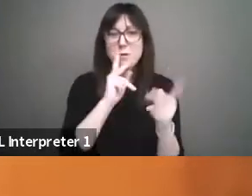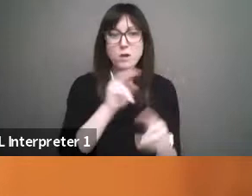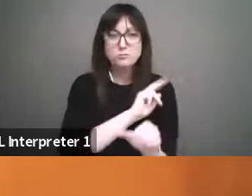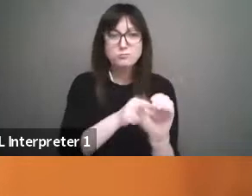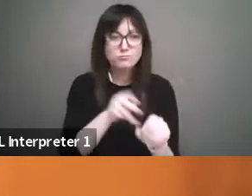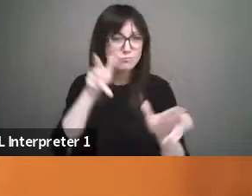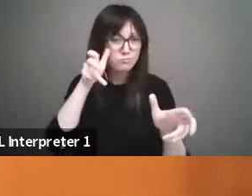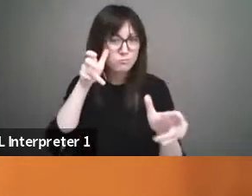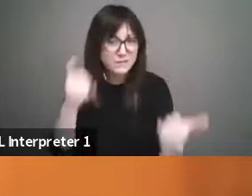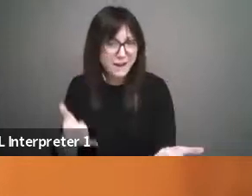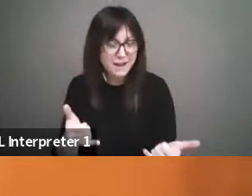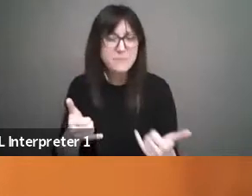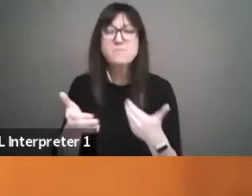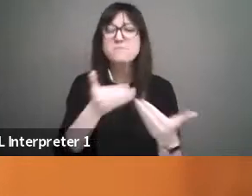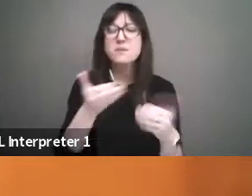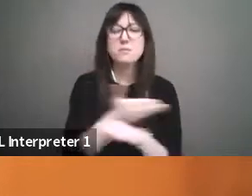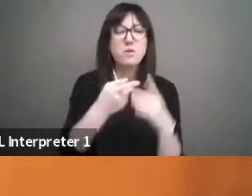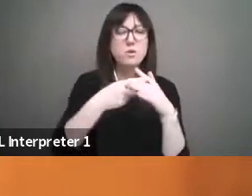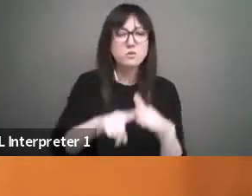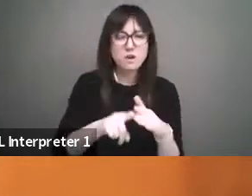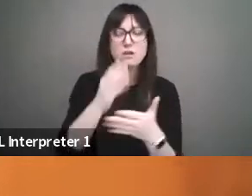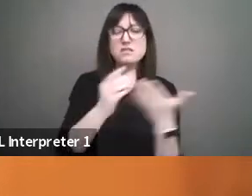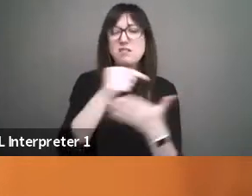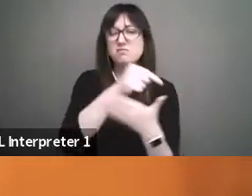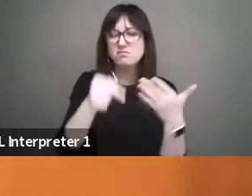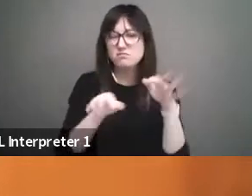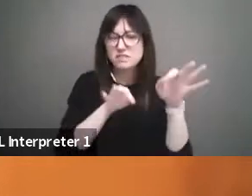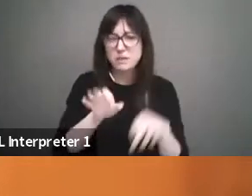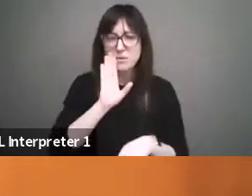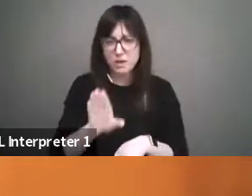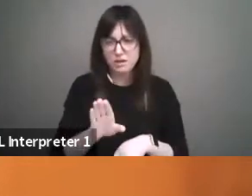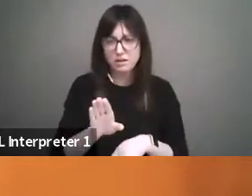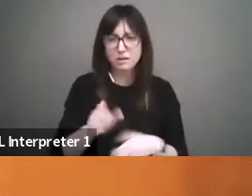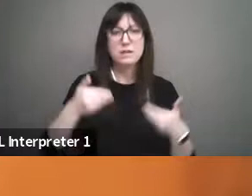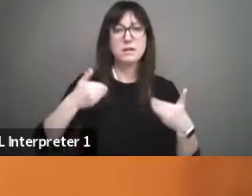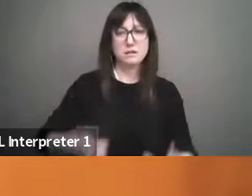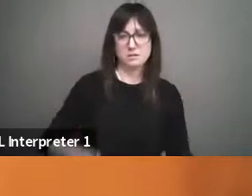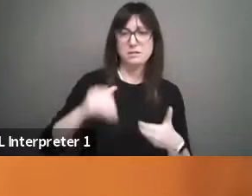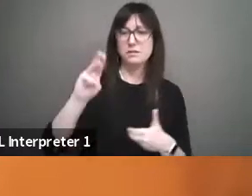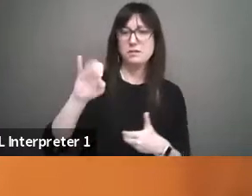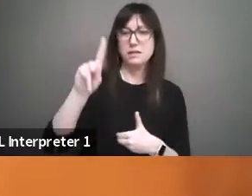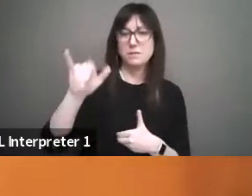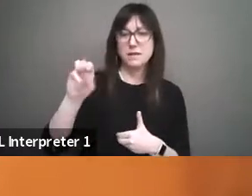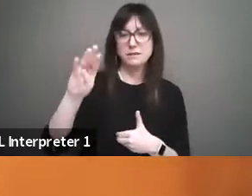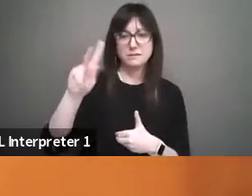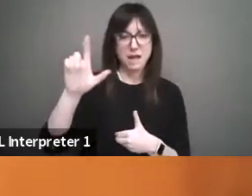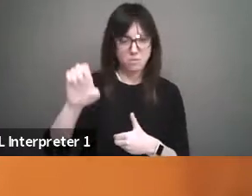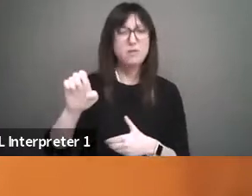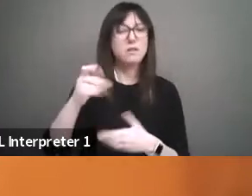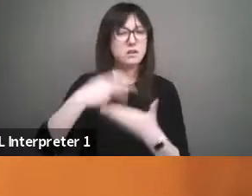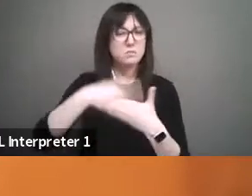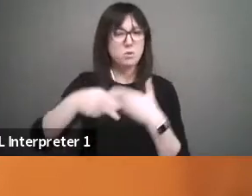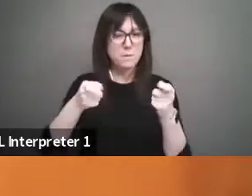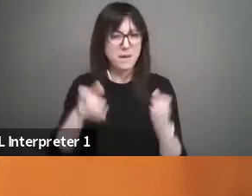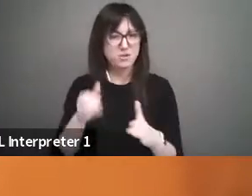before we get started, there's just a few items that I'll go over with you. So I'm Mickey Campo, a program manager at Innovation Guelph, and I'm